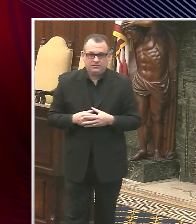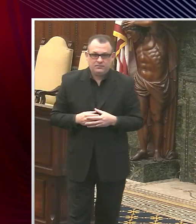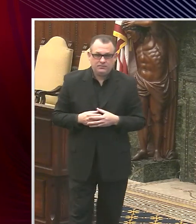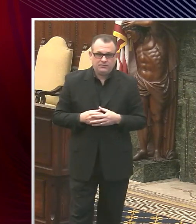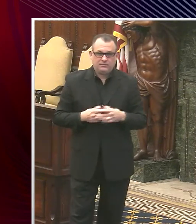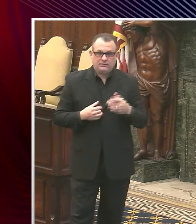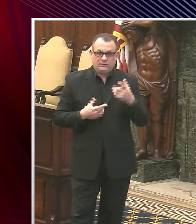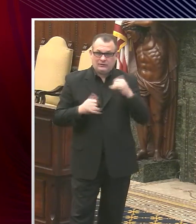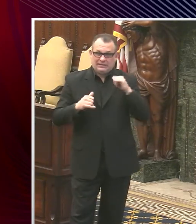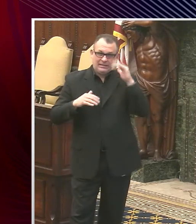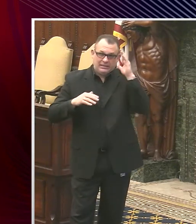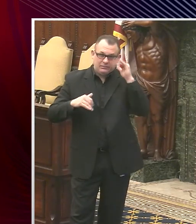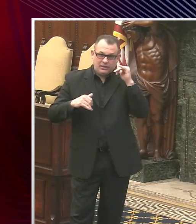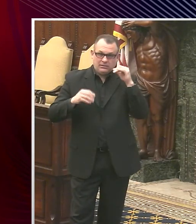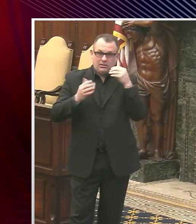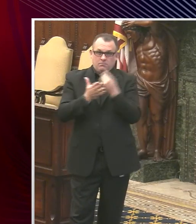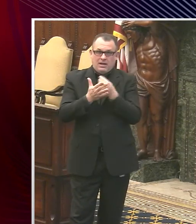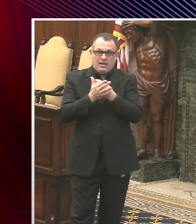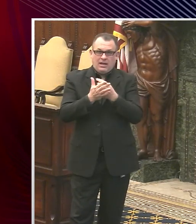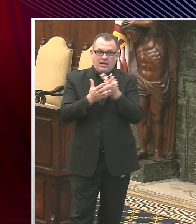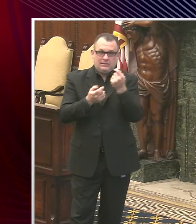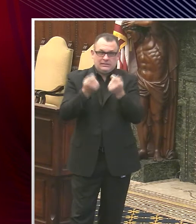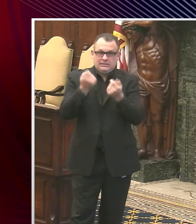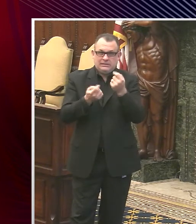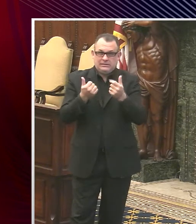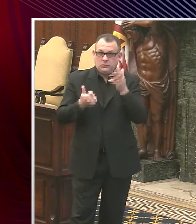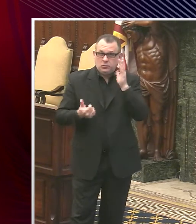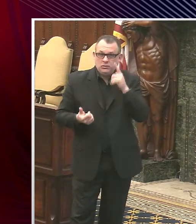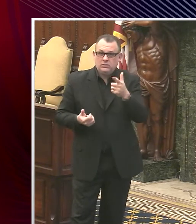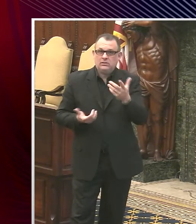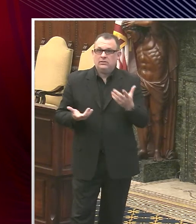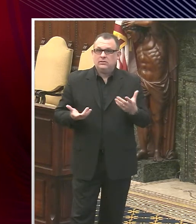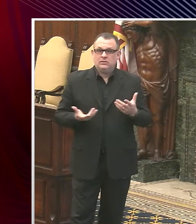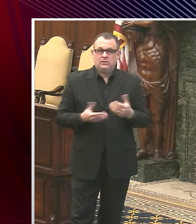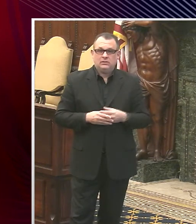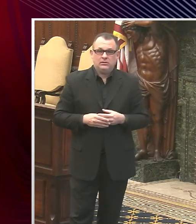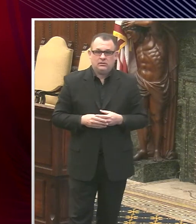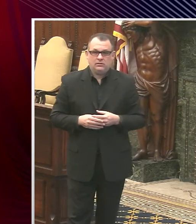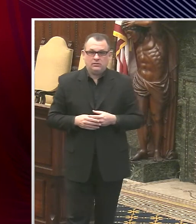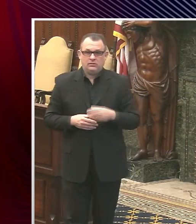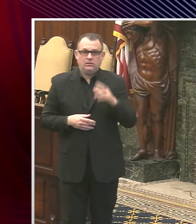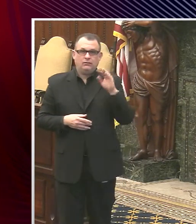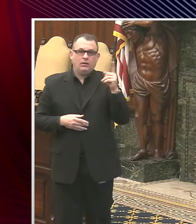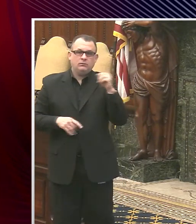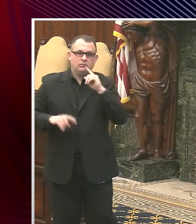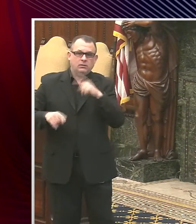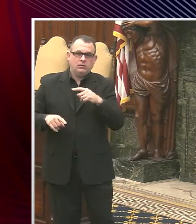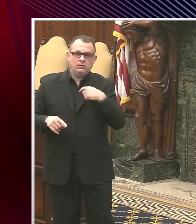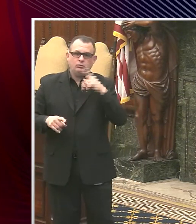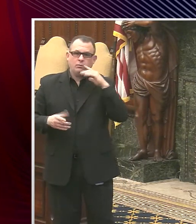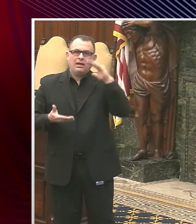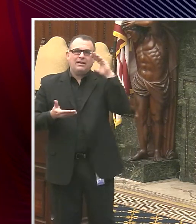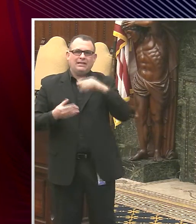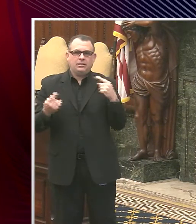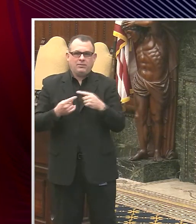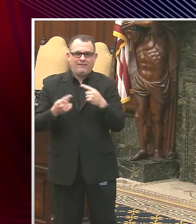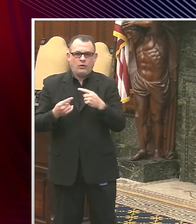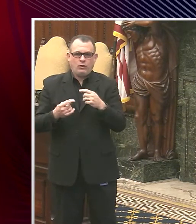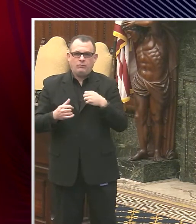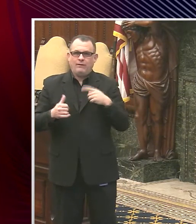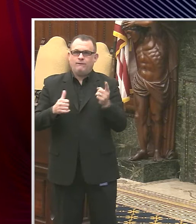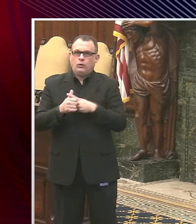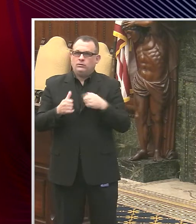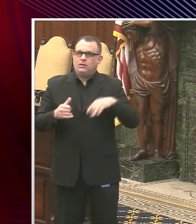budget? I think it would be much less painful than what we were looking at without this